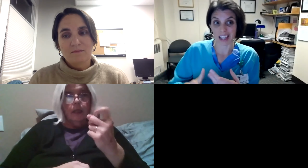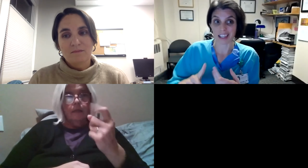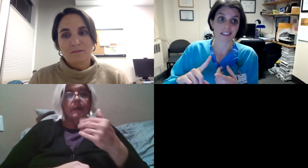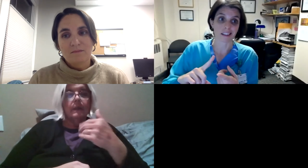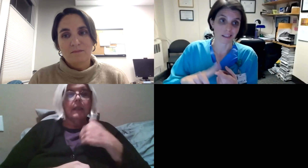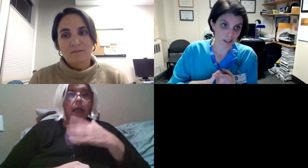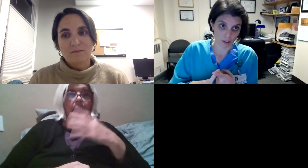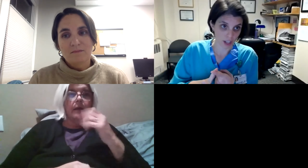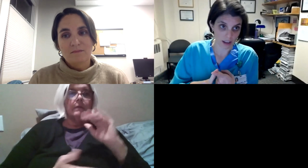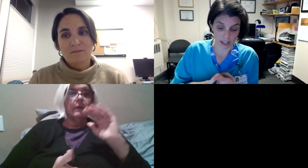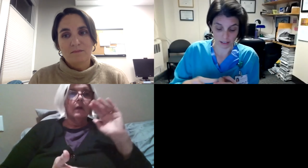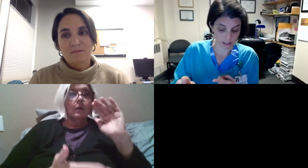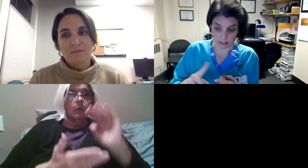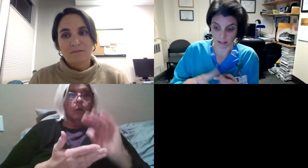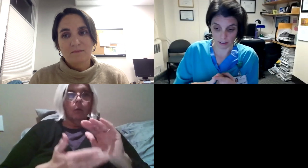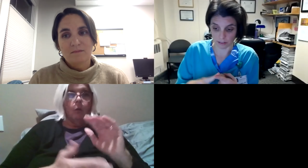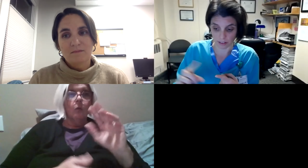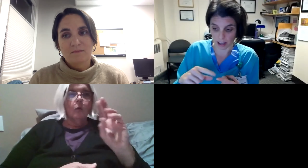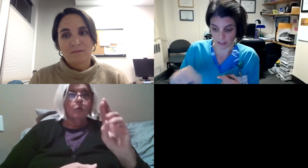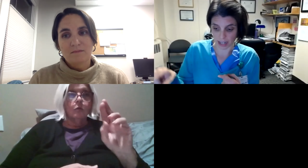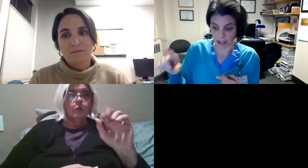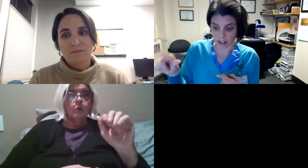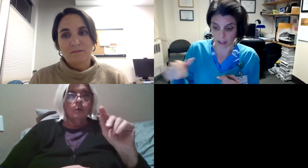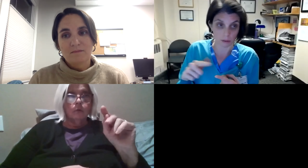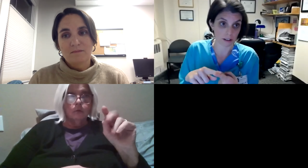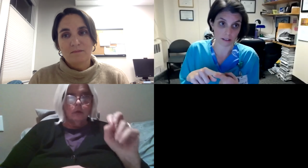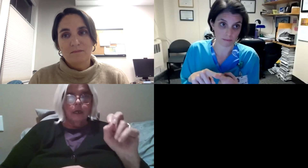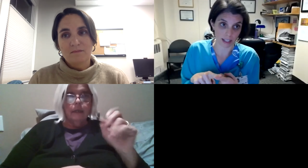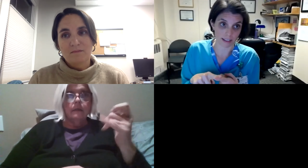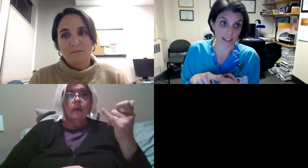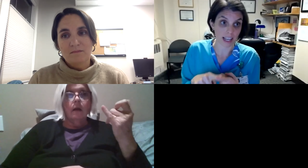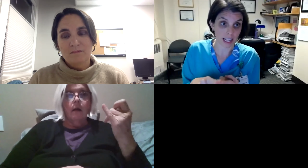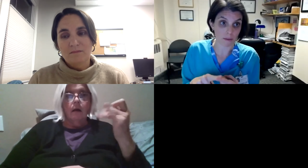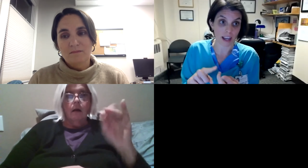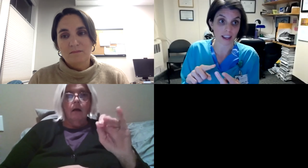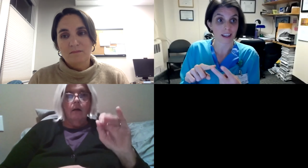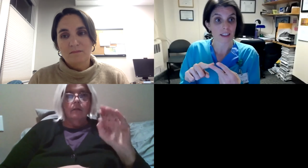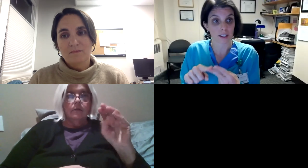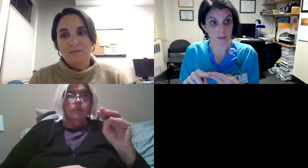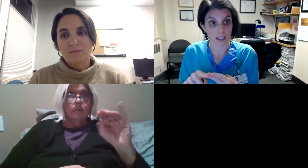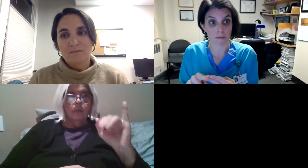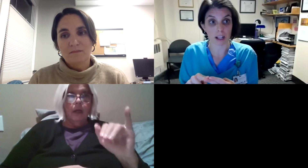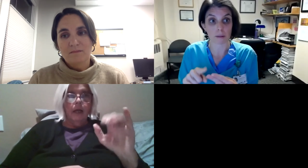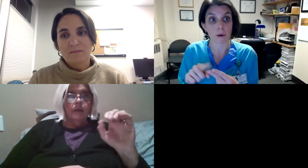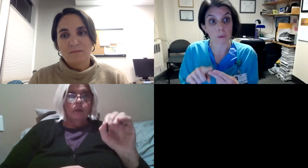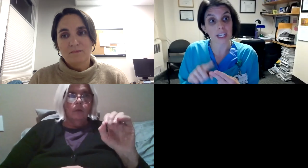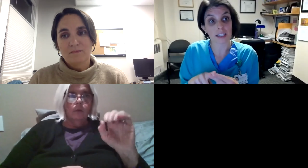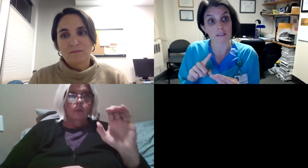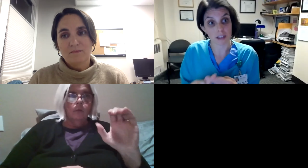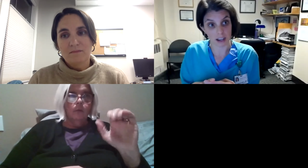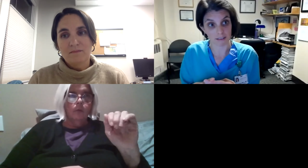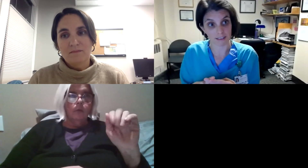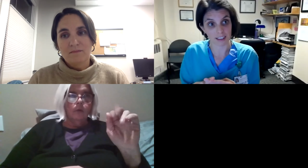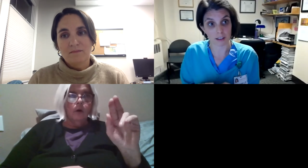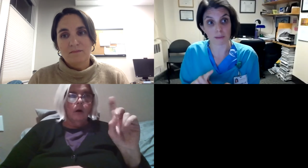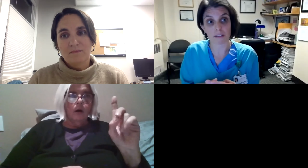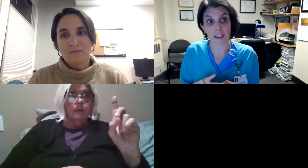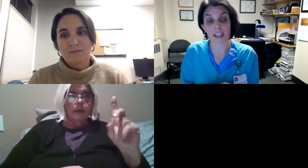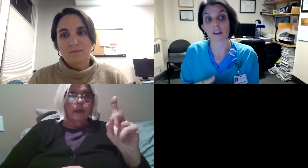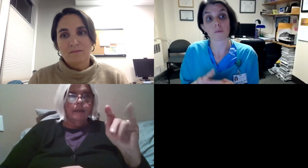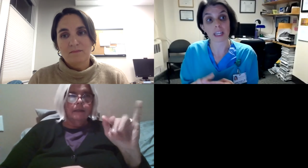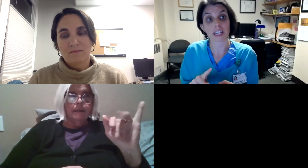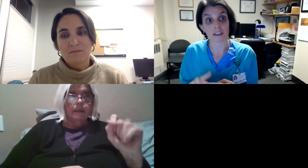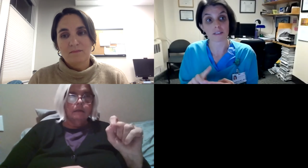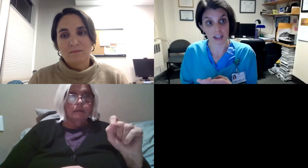be the case. They usually have it at a lower incidence anyway. The dose is smaller, but we don't know. So being